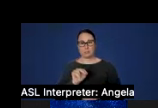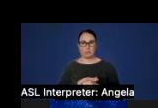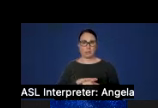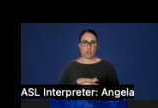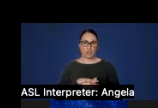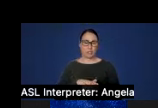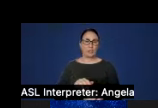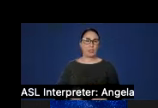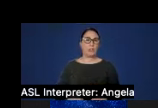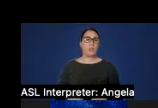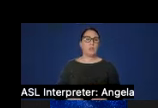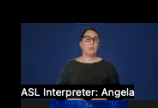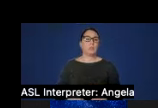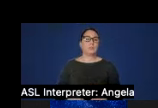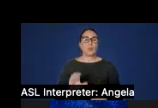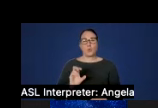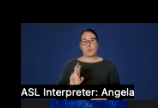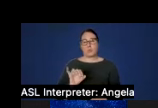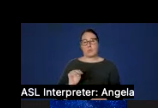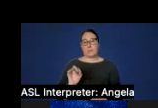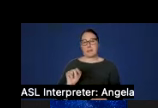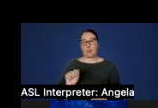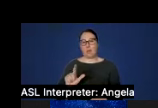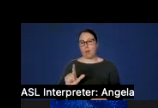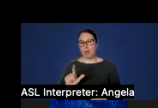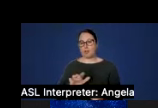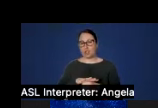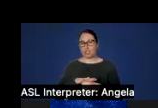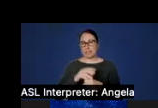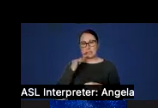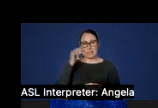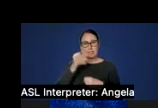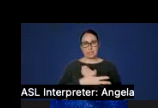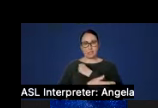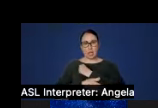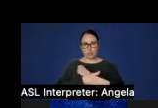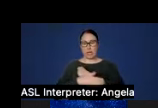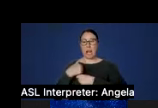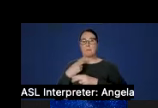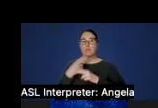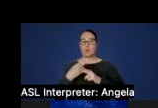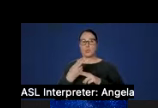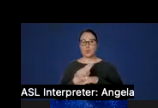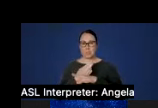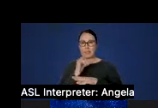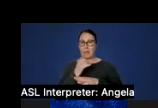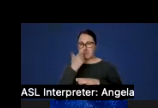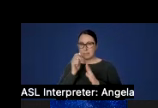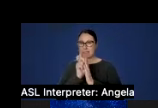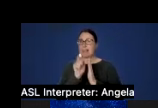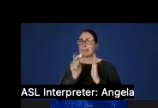so criminal jurisdiction in Indian country, and I'm going to use the term Indian country because it's a legal term.